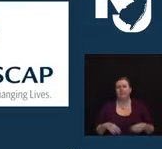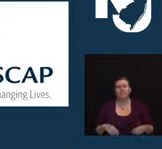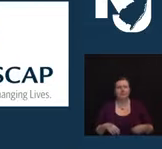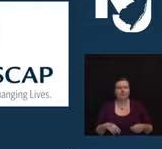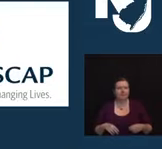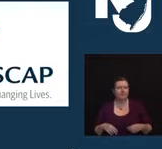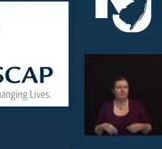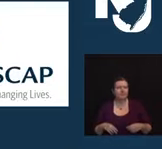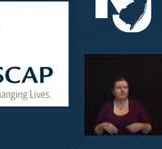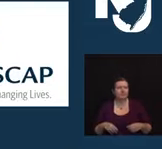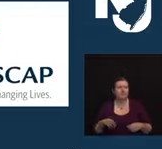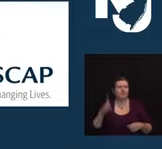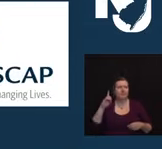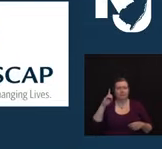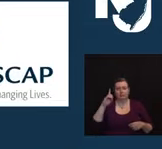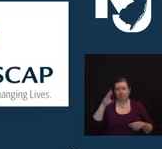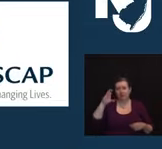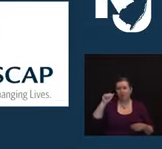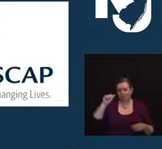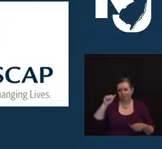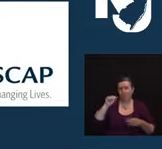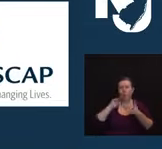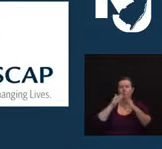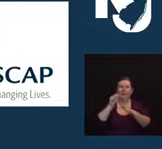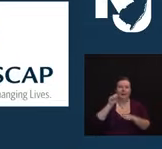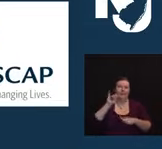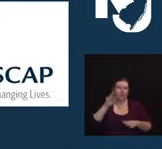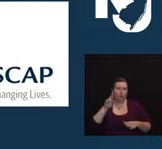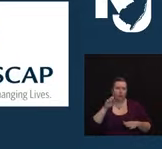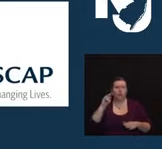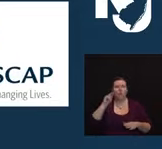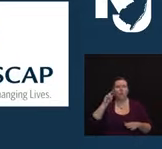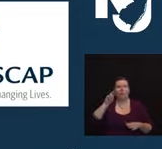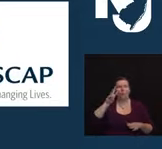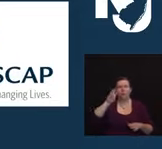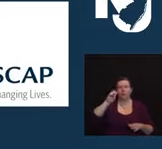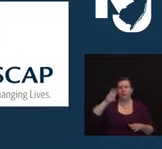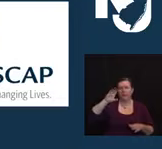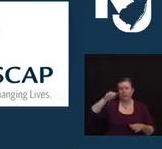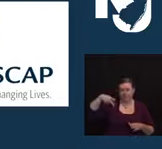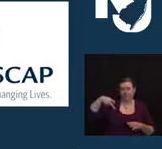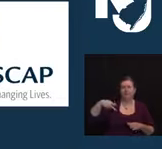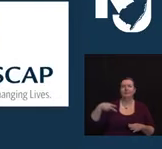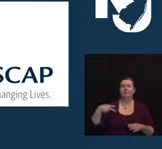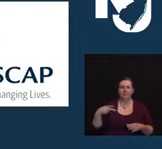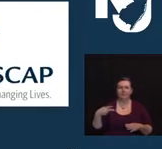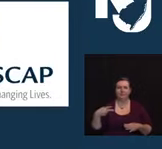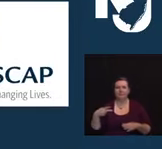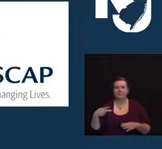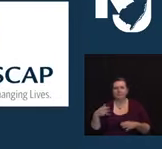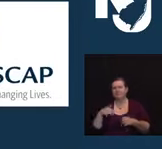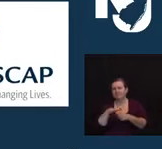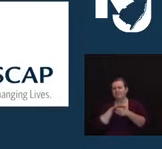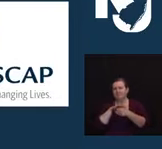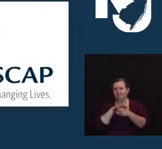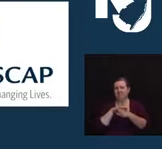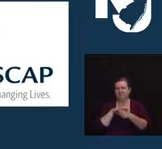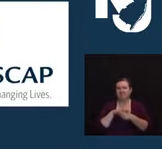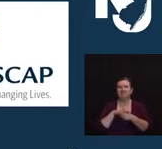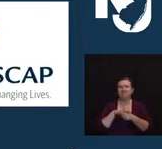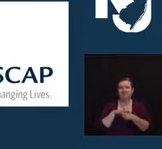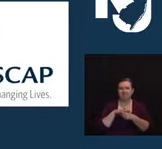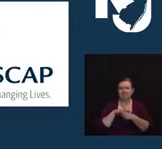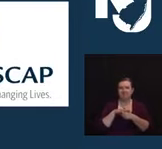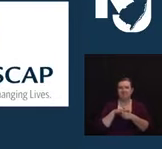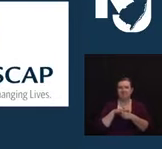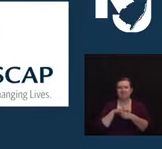$430,000 neighborhood preservation COVID-19 relief grant. Norwest Cap made numerous investments in the district, including